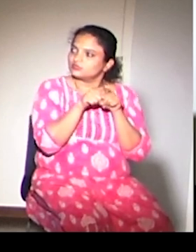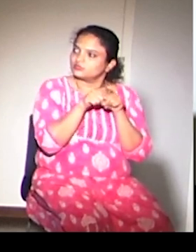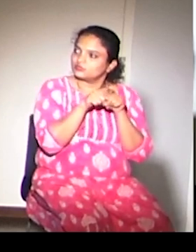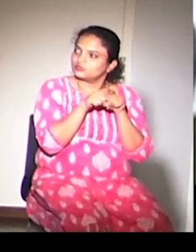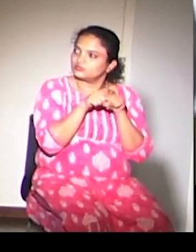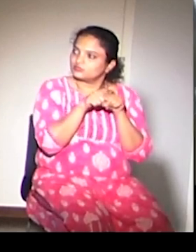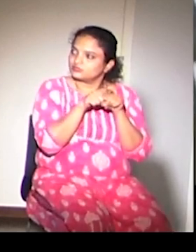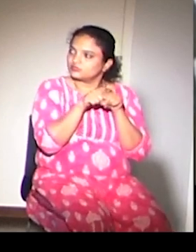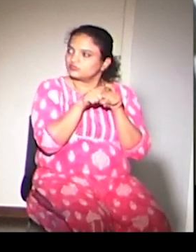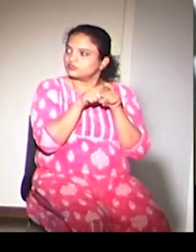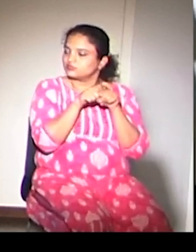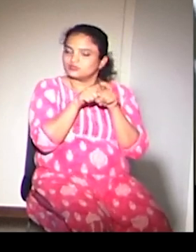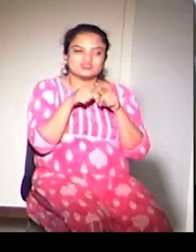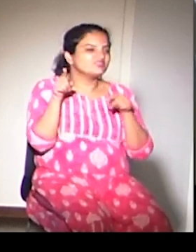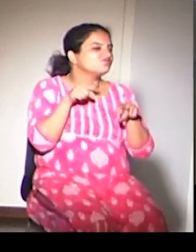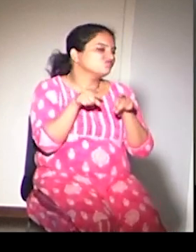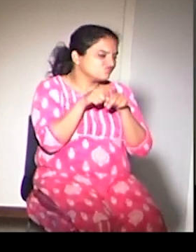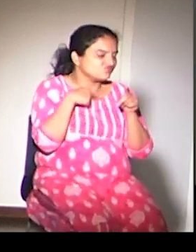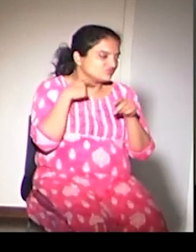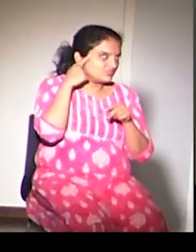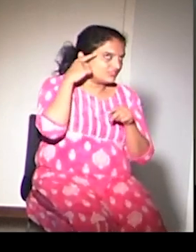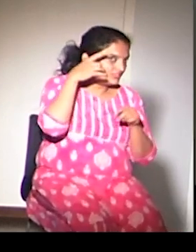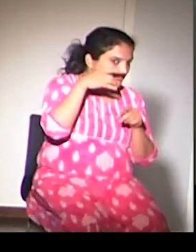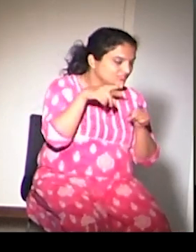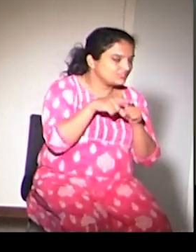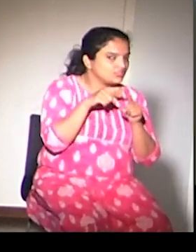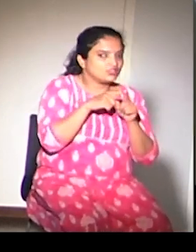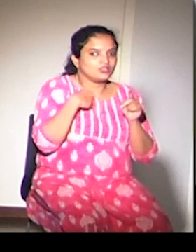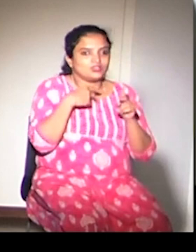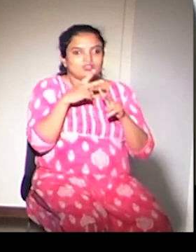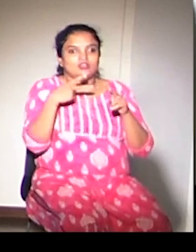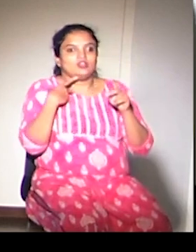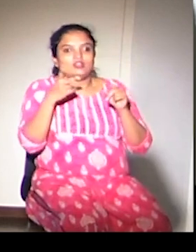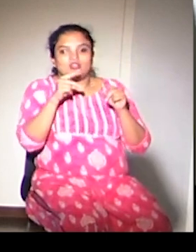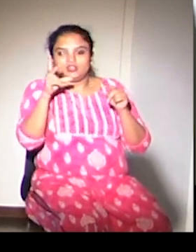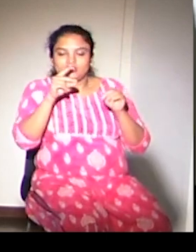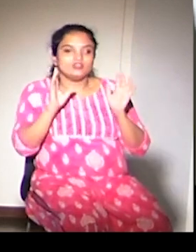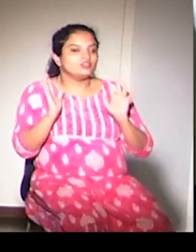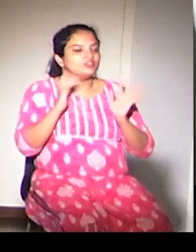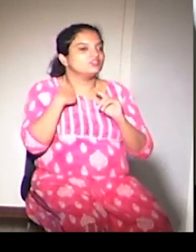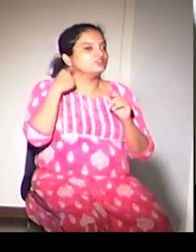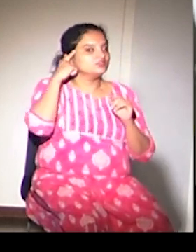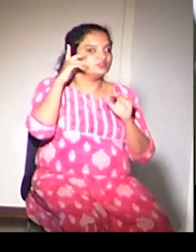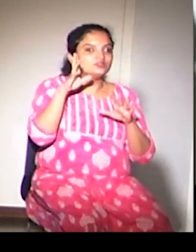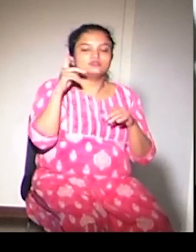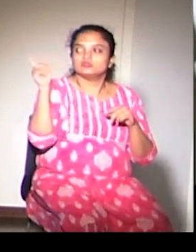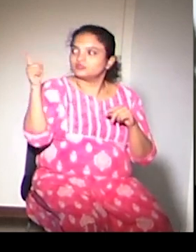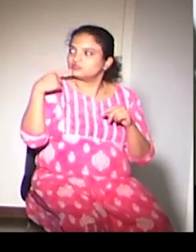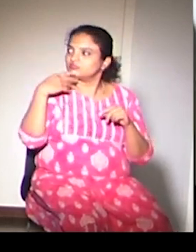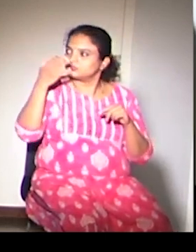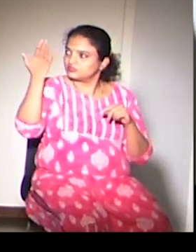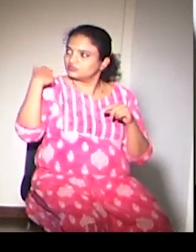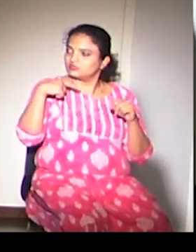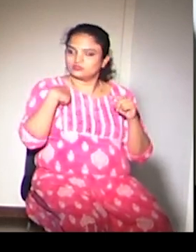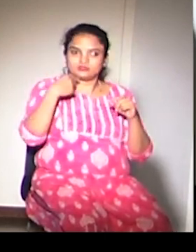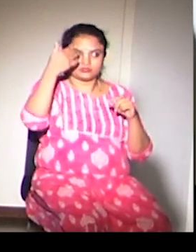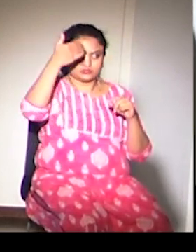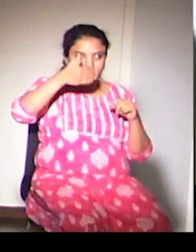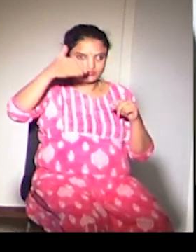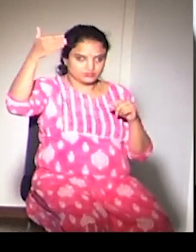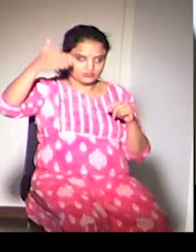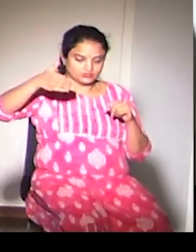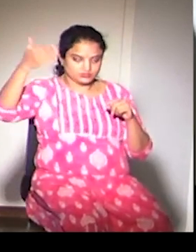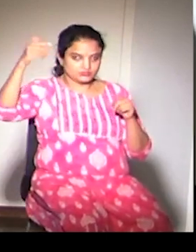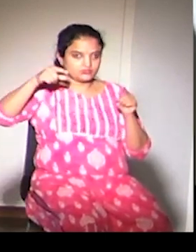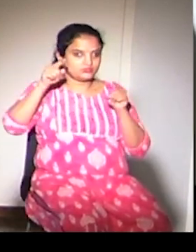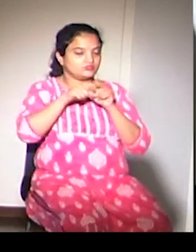detail about that, but I didn't want to sort of bring in too many different issues. But the earliest tiles in